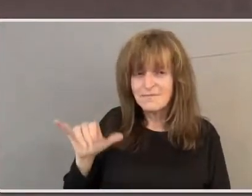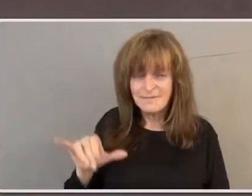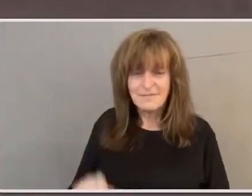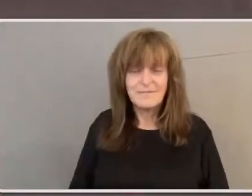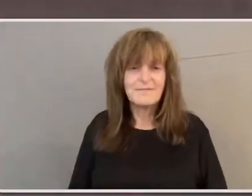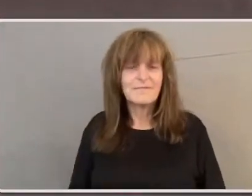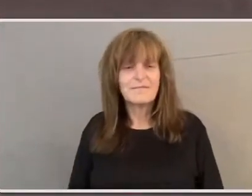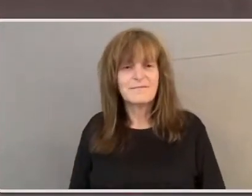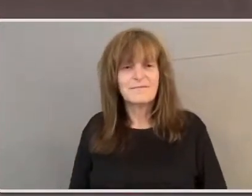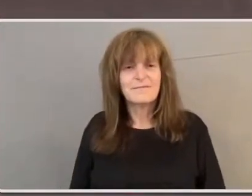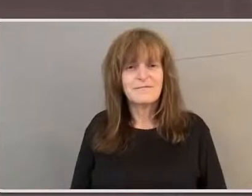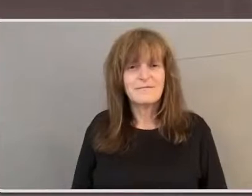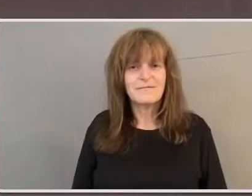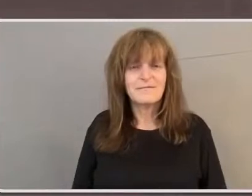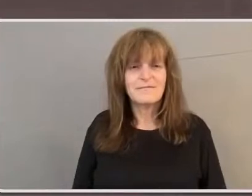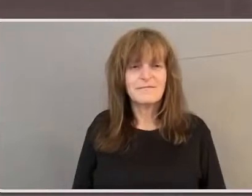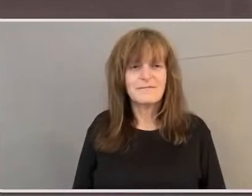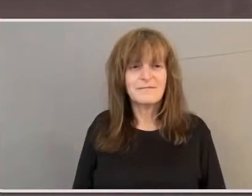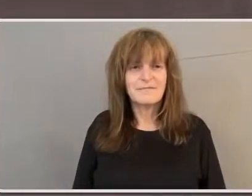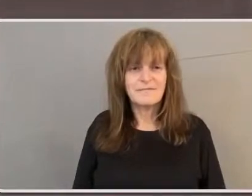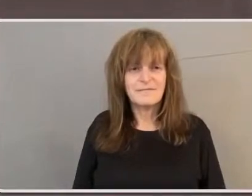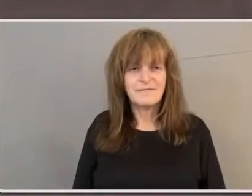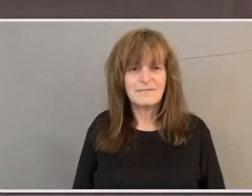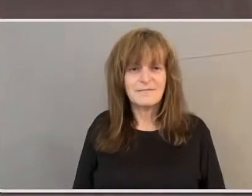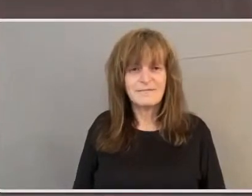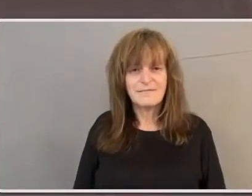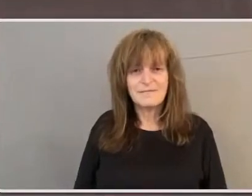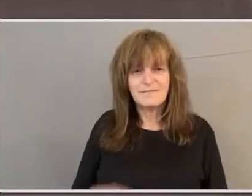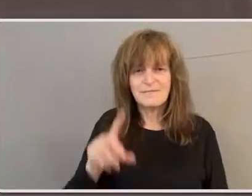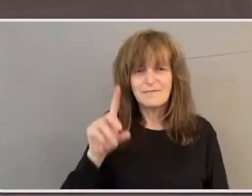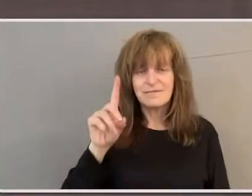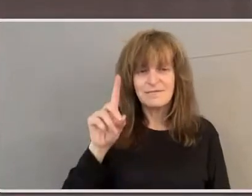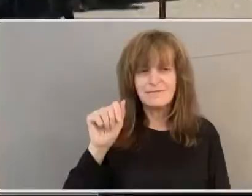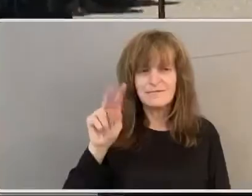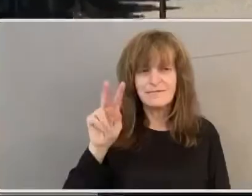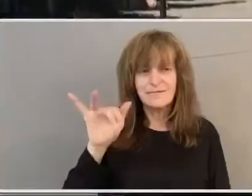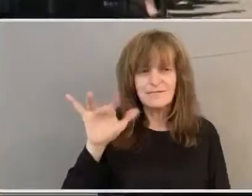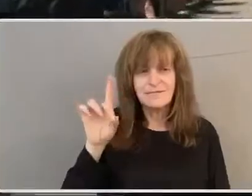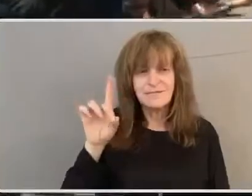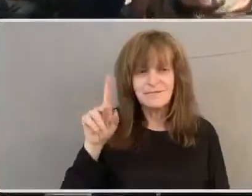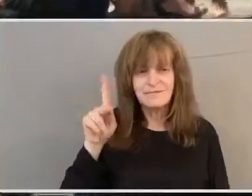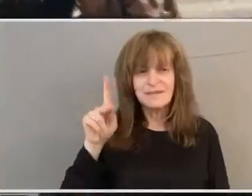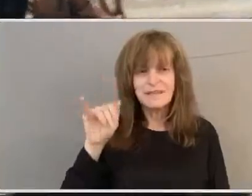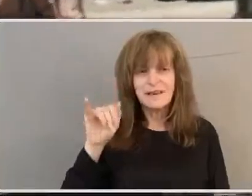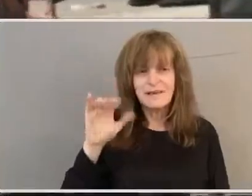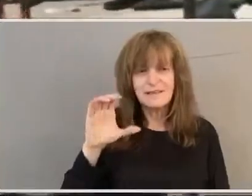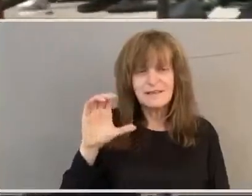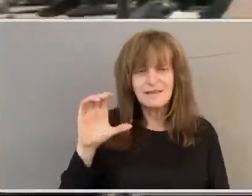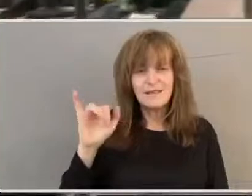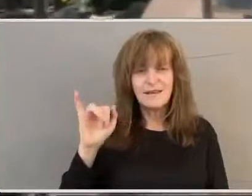David Puccini returns as Minister of Environment, Conservation and Parks.